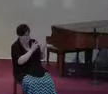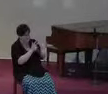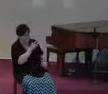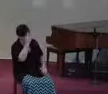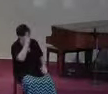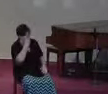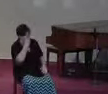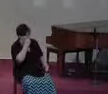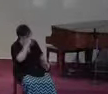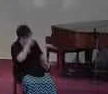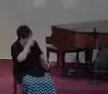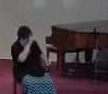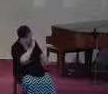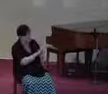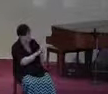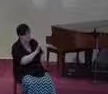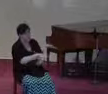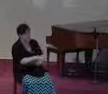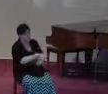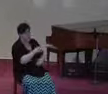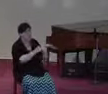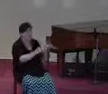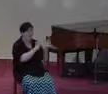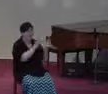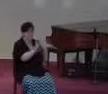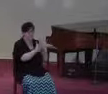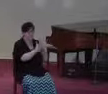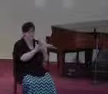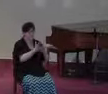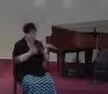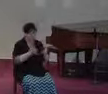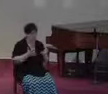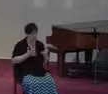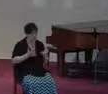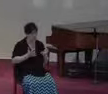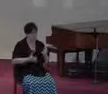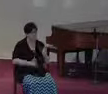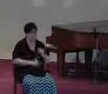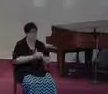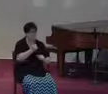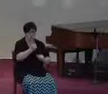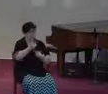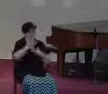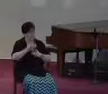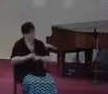And he wanted the most trusted, most responsible,